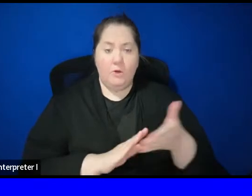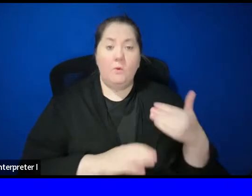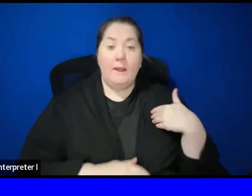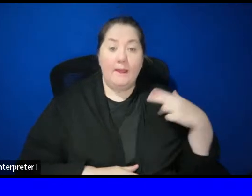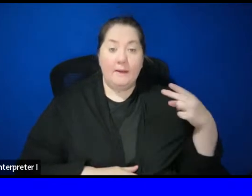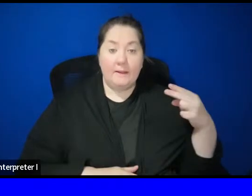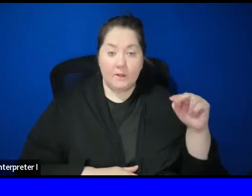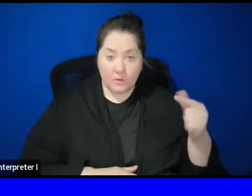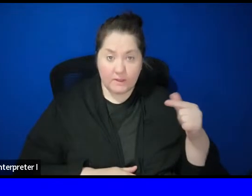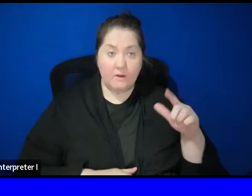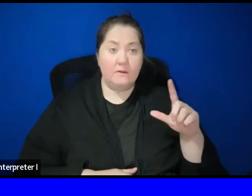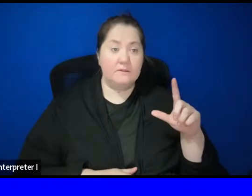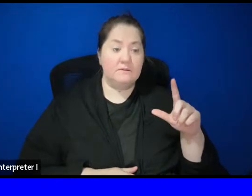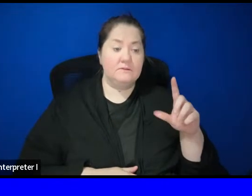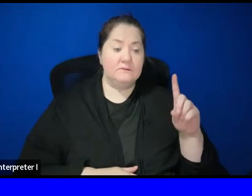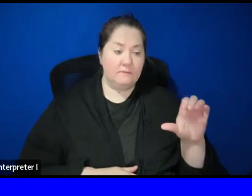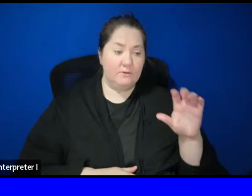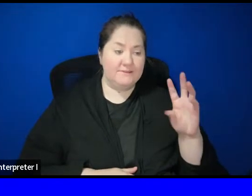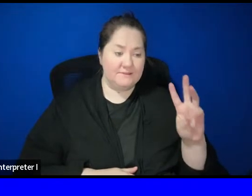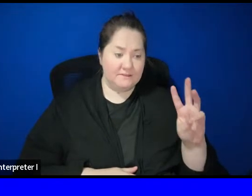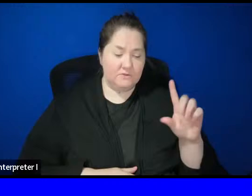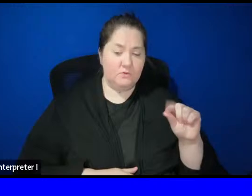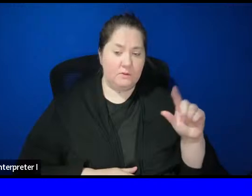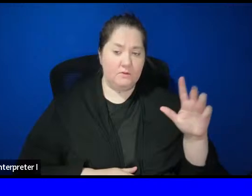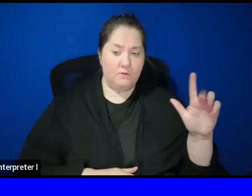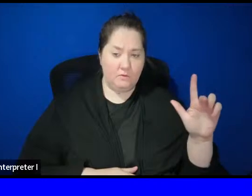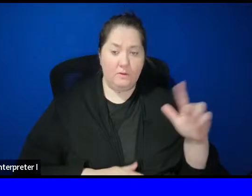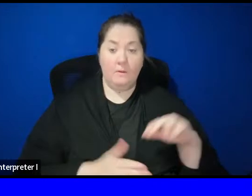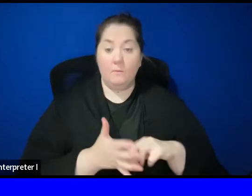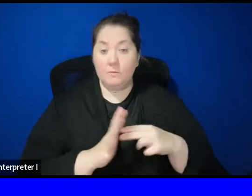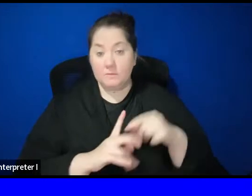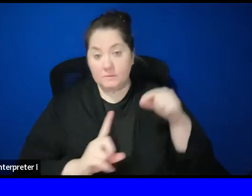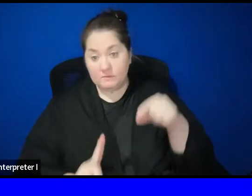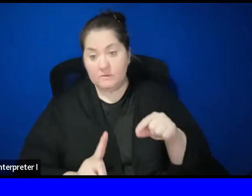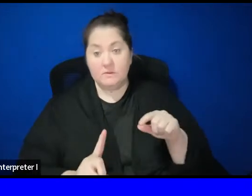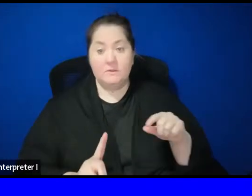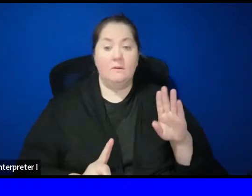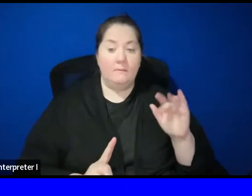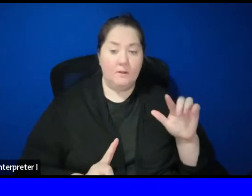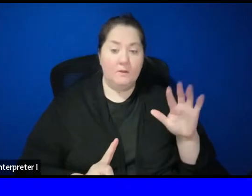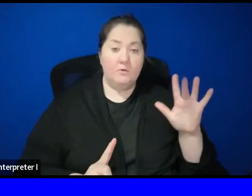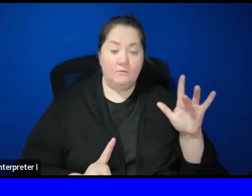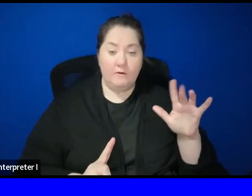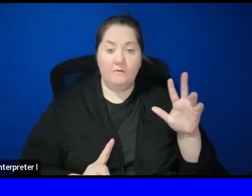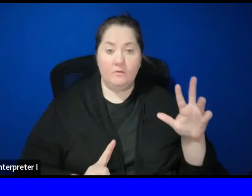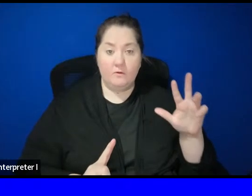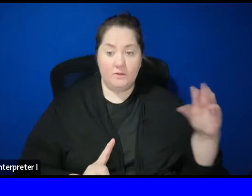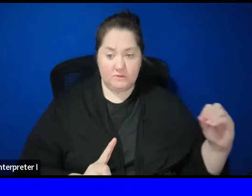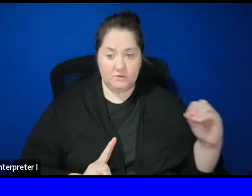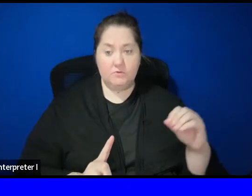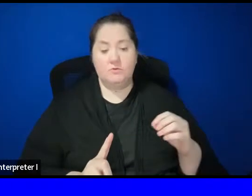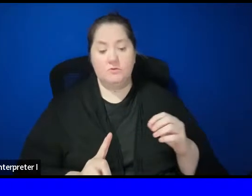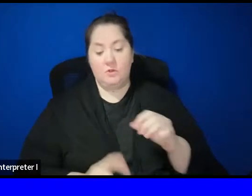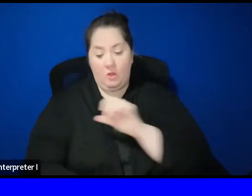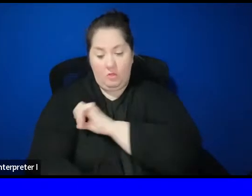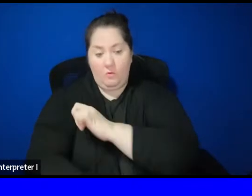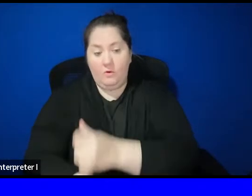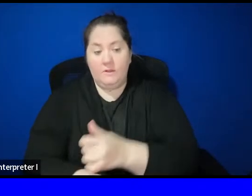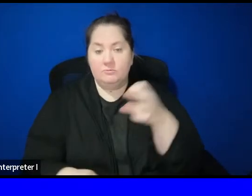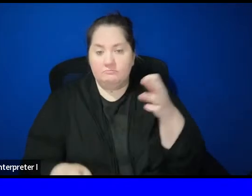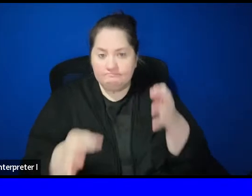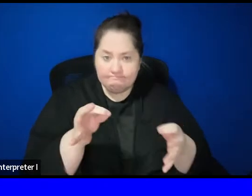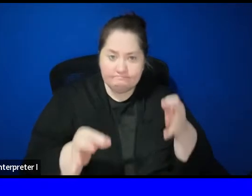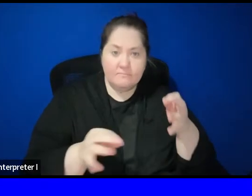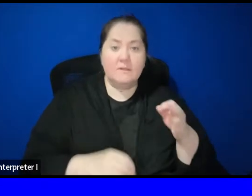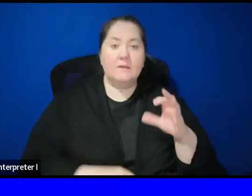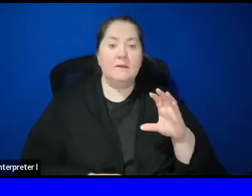December 6th, 2023. The purpose of Bill 25-330 is to permanently transfer the authority to adjudicate concealed